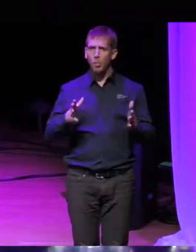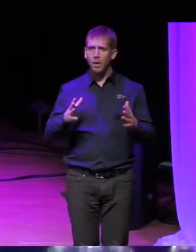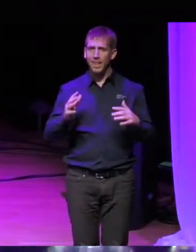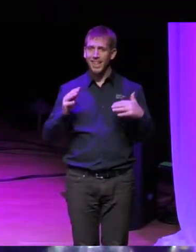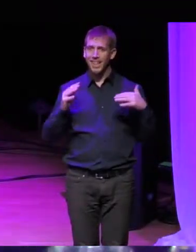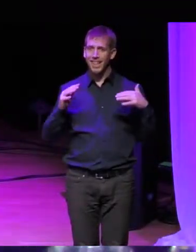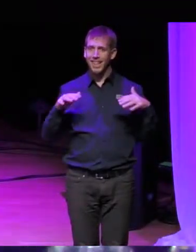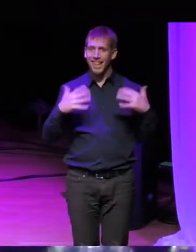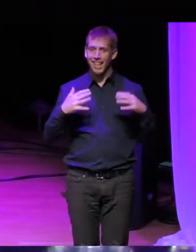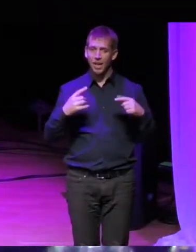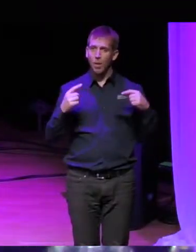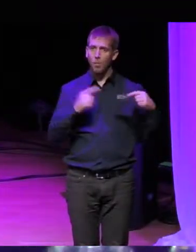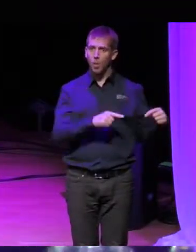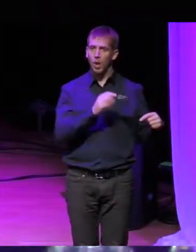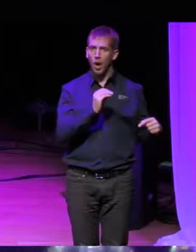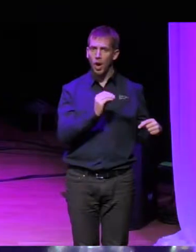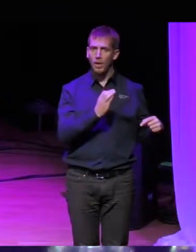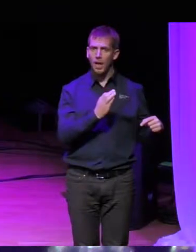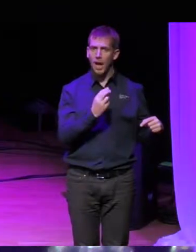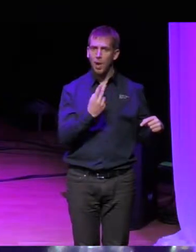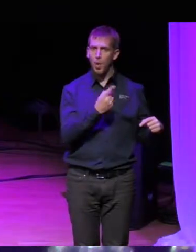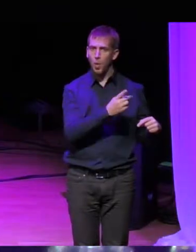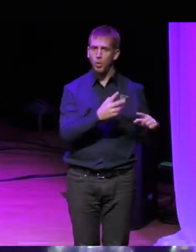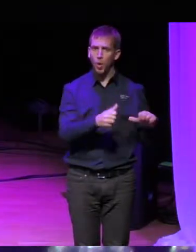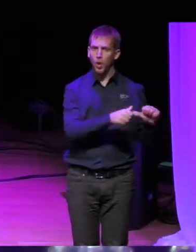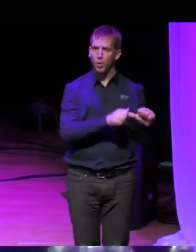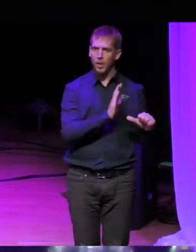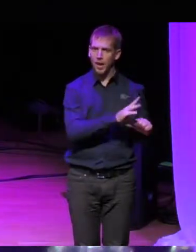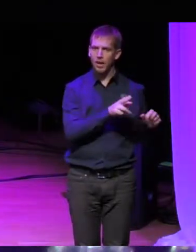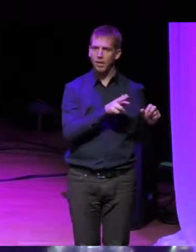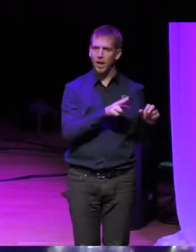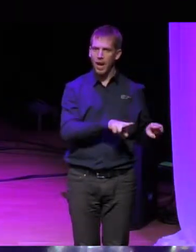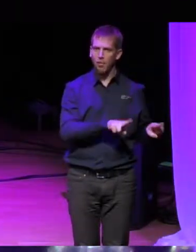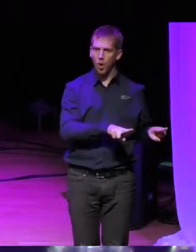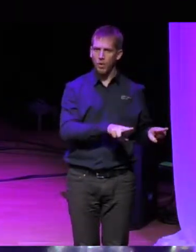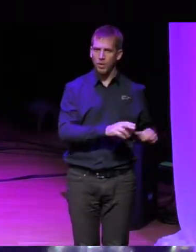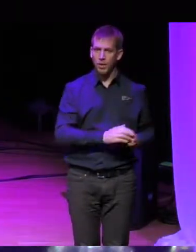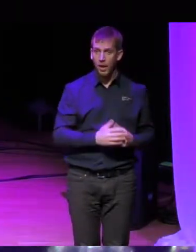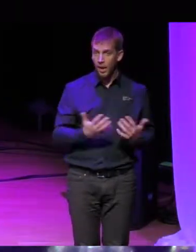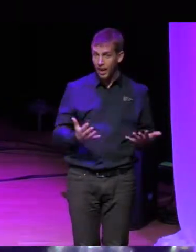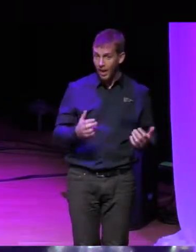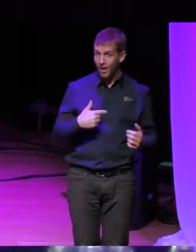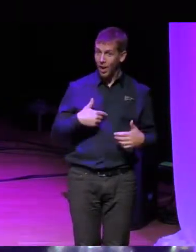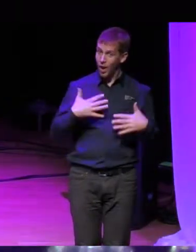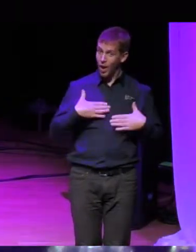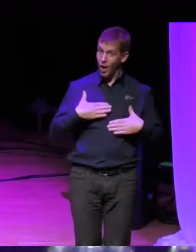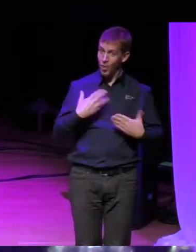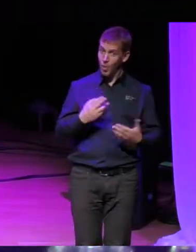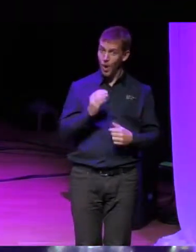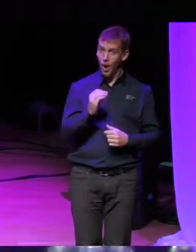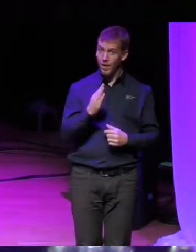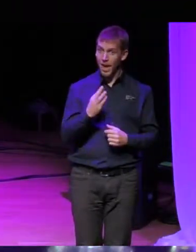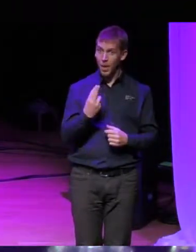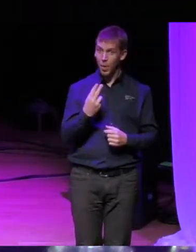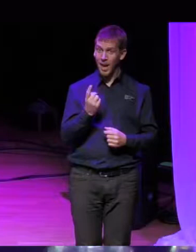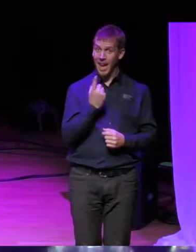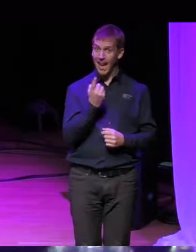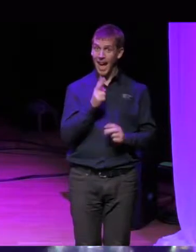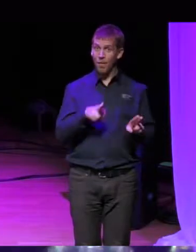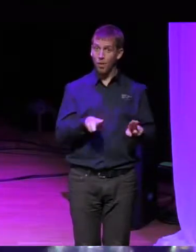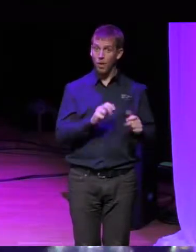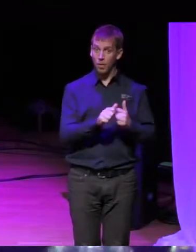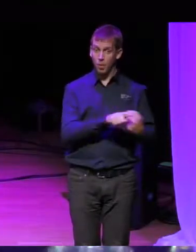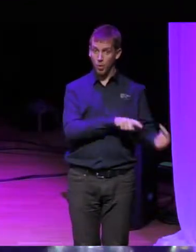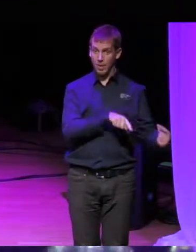attorneys. I am very happy that one of these attorneys, very unafraid, attorneys from the ACLU is here with us today,